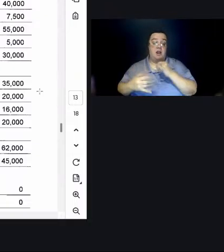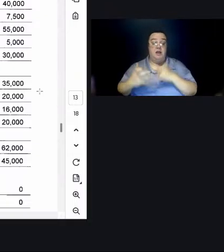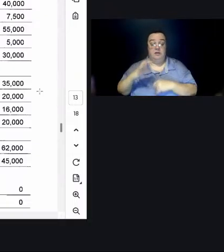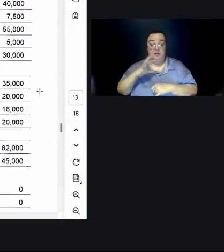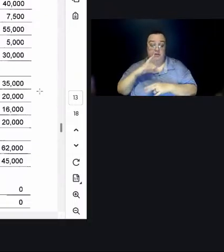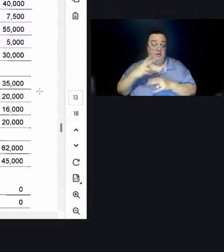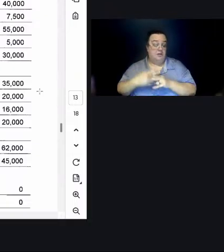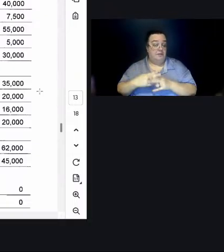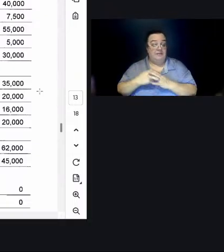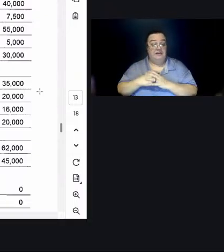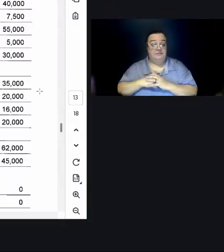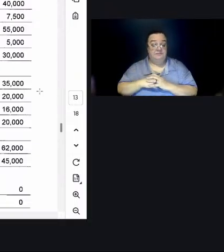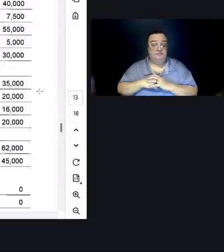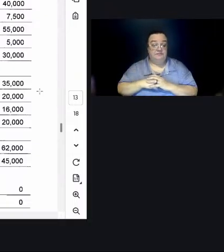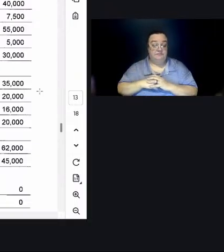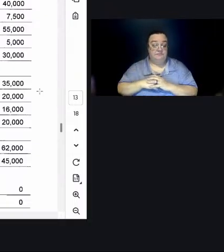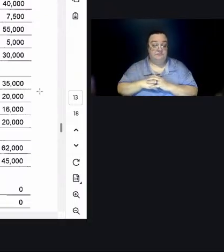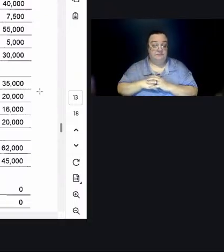is